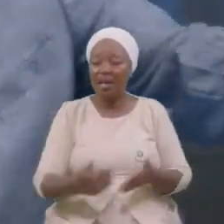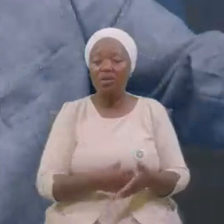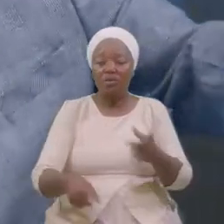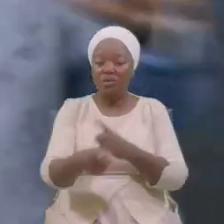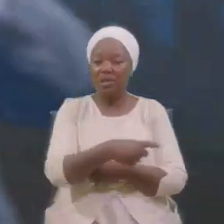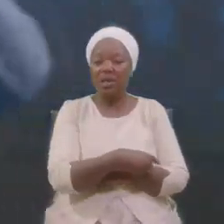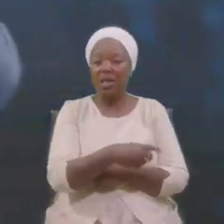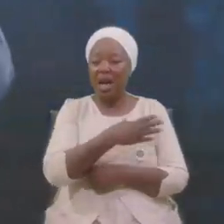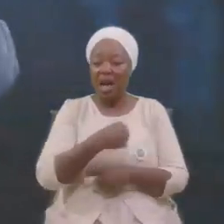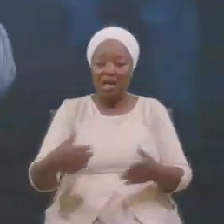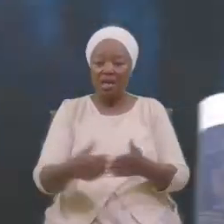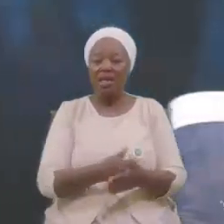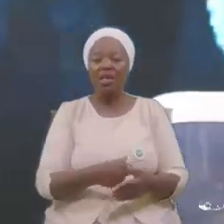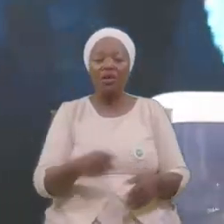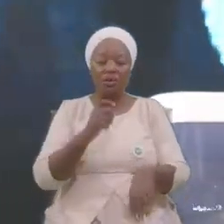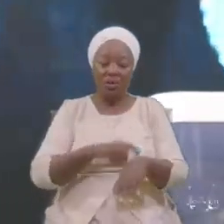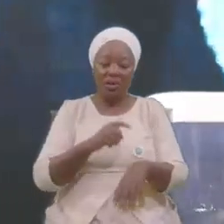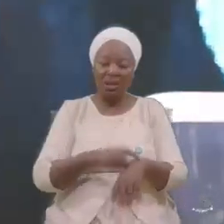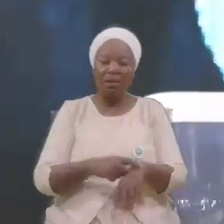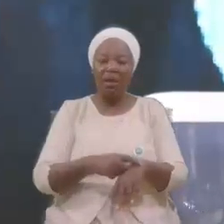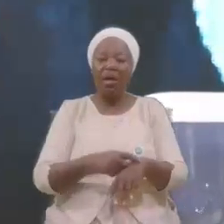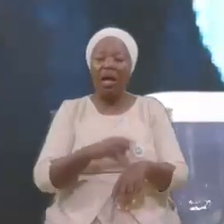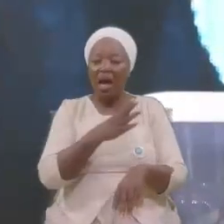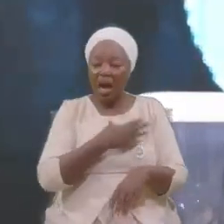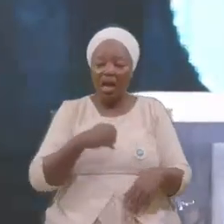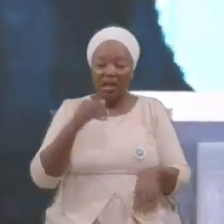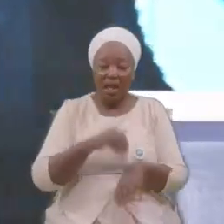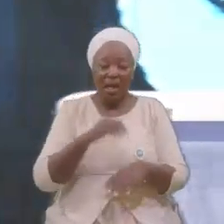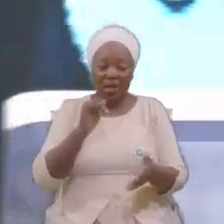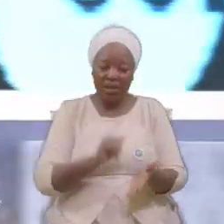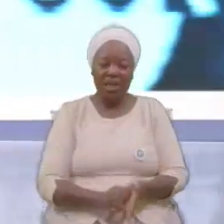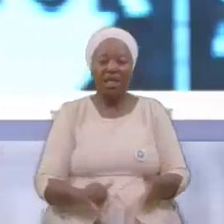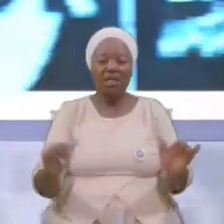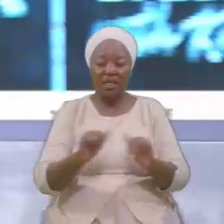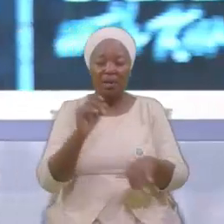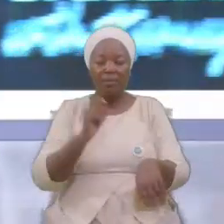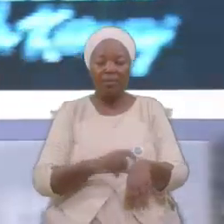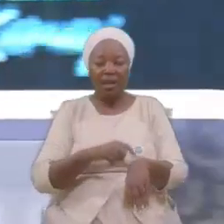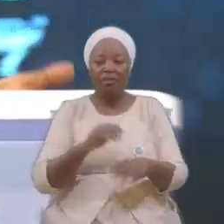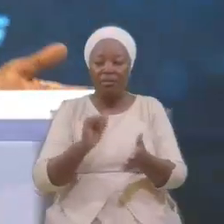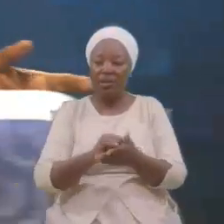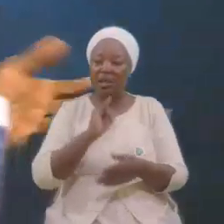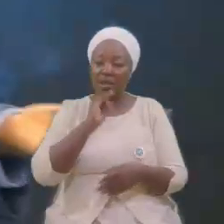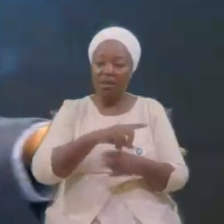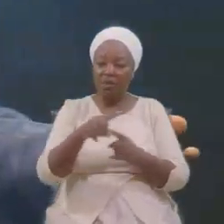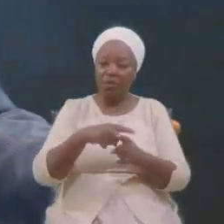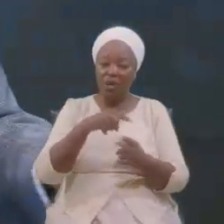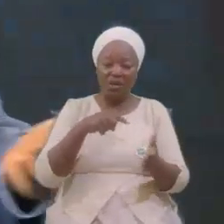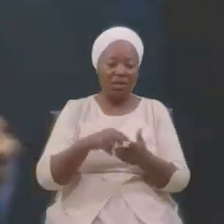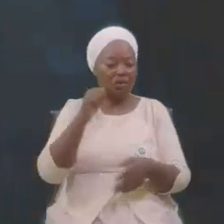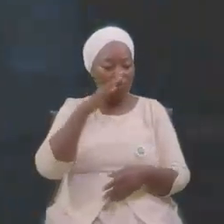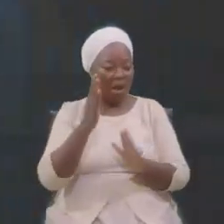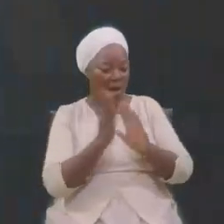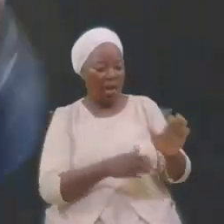a new moment. And at that same time, that's when this woman left her water